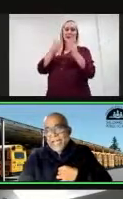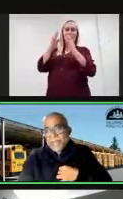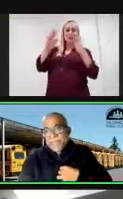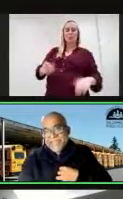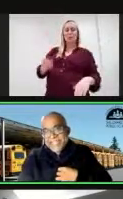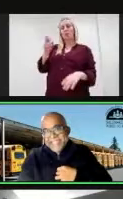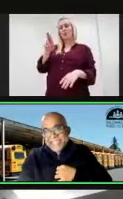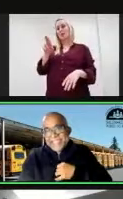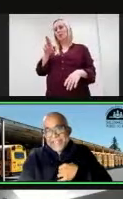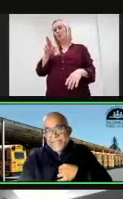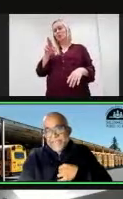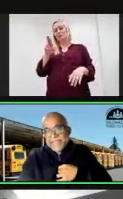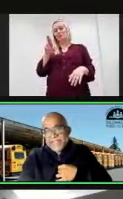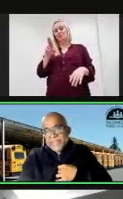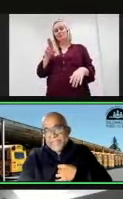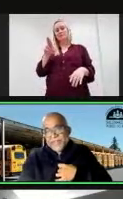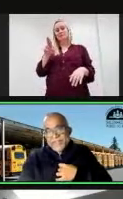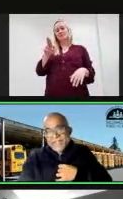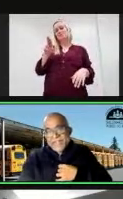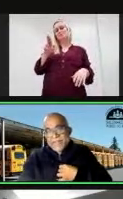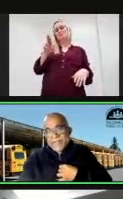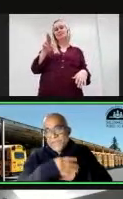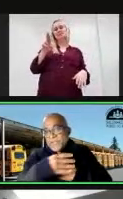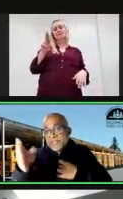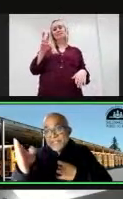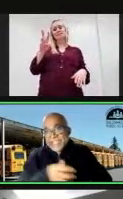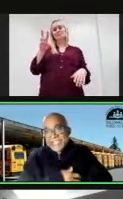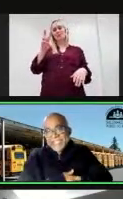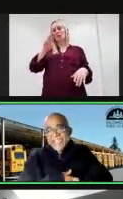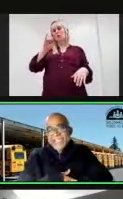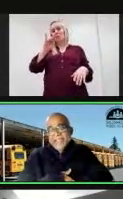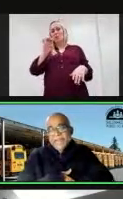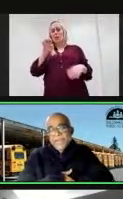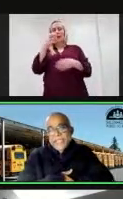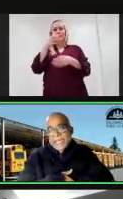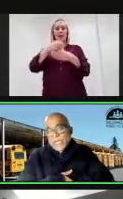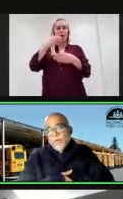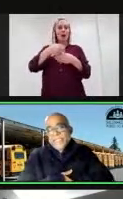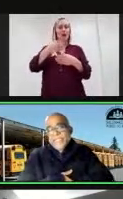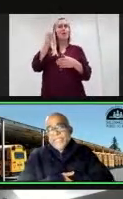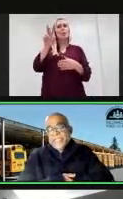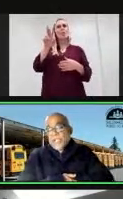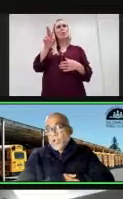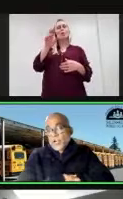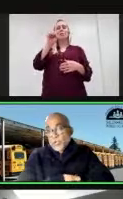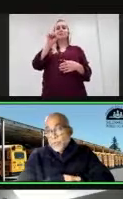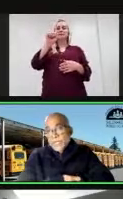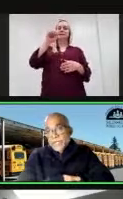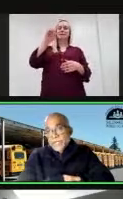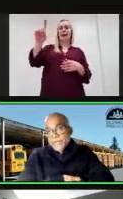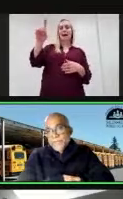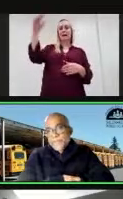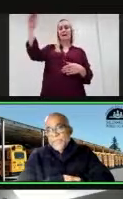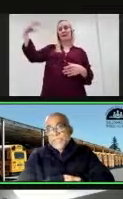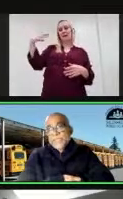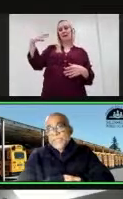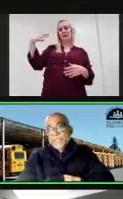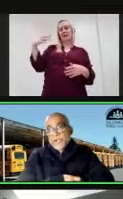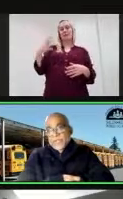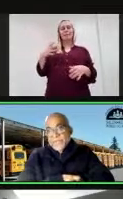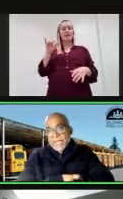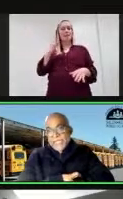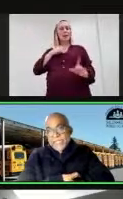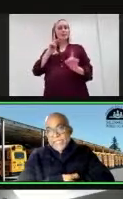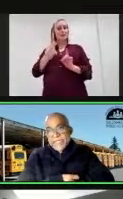sad lamp, seasonal affective disorder lamp, whatever it takes. But that's how I see. There is a lot of work. There's a lot